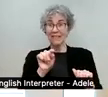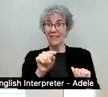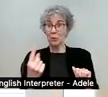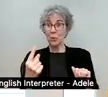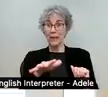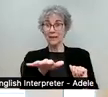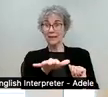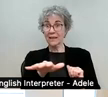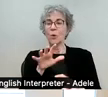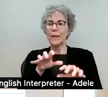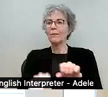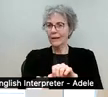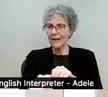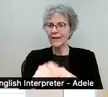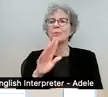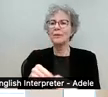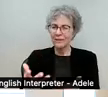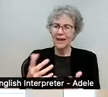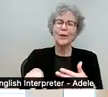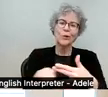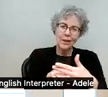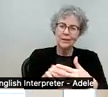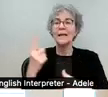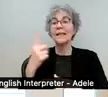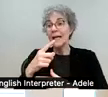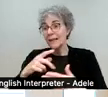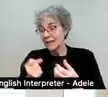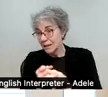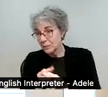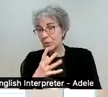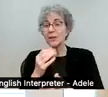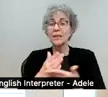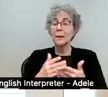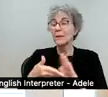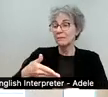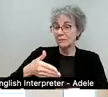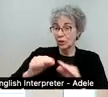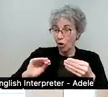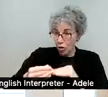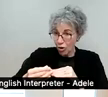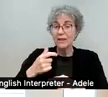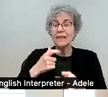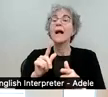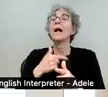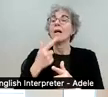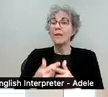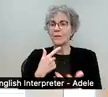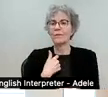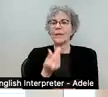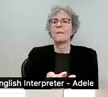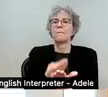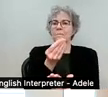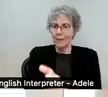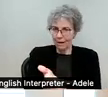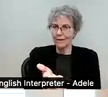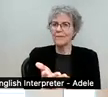provided respite and day supports there. It was also some administrative space. And we bought the building back